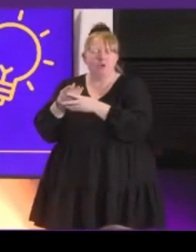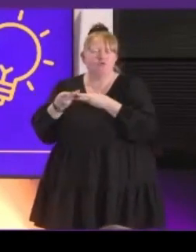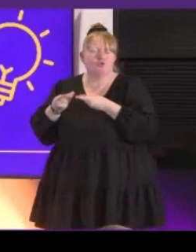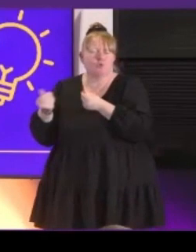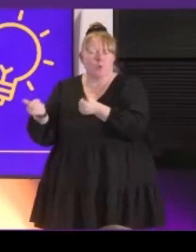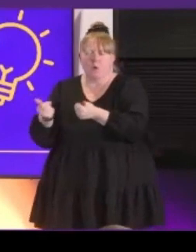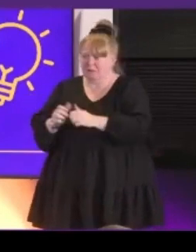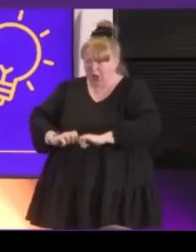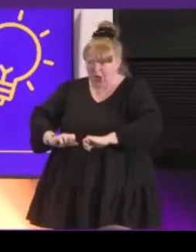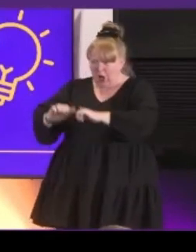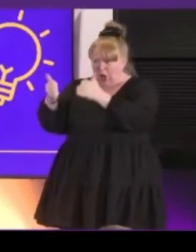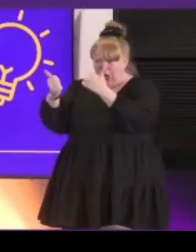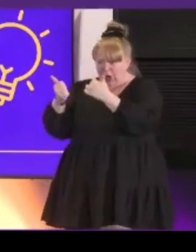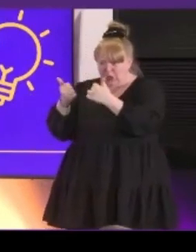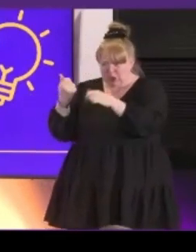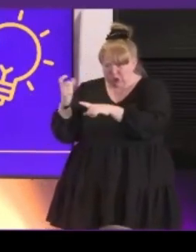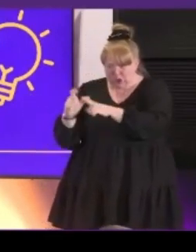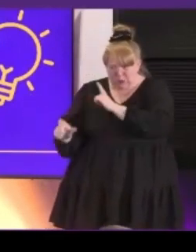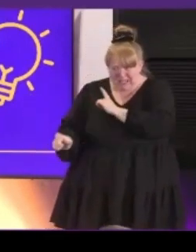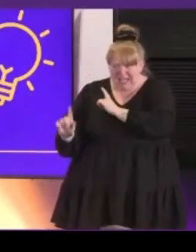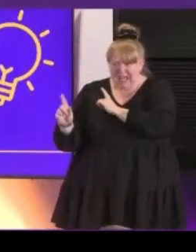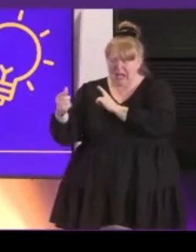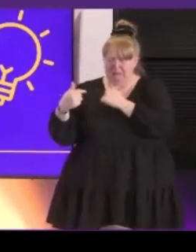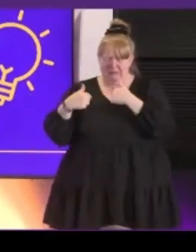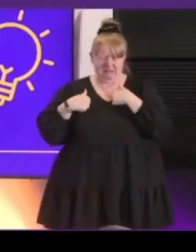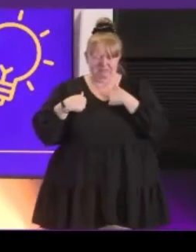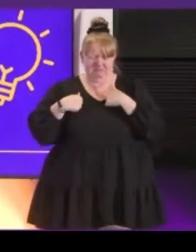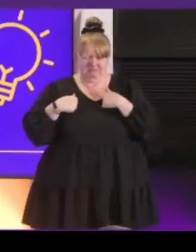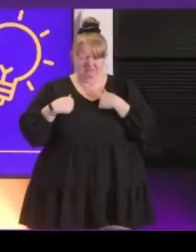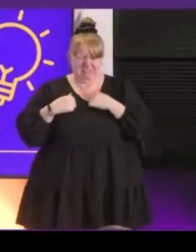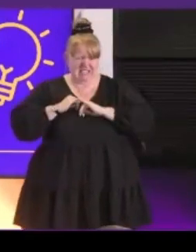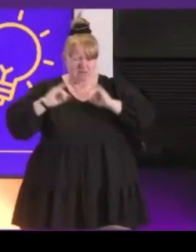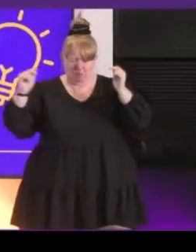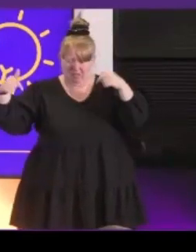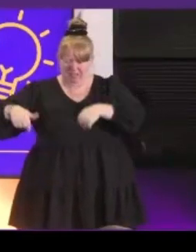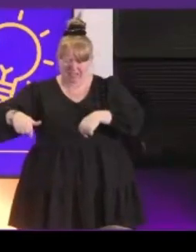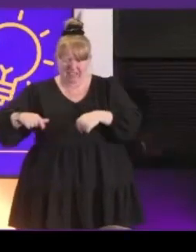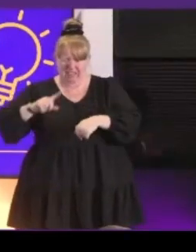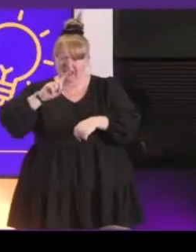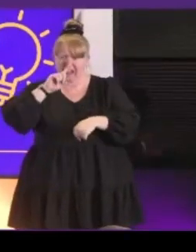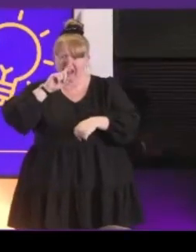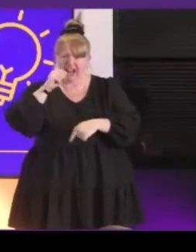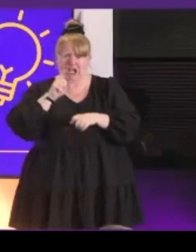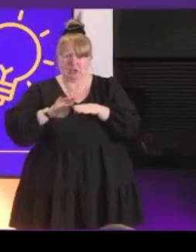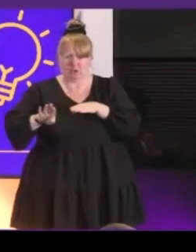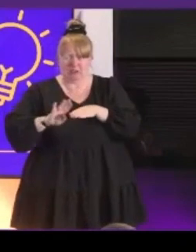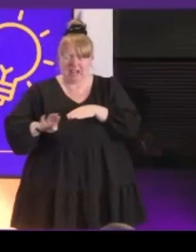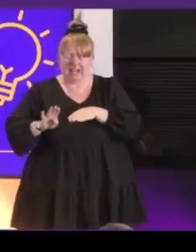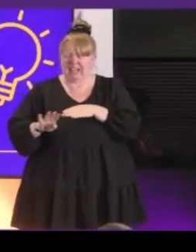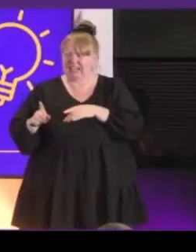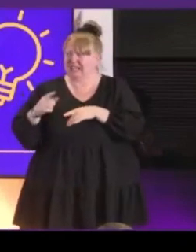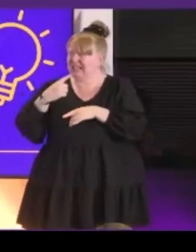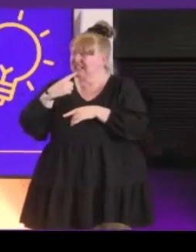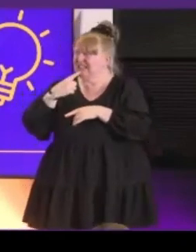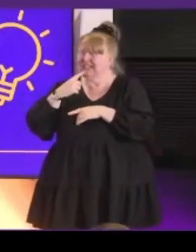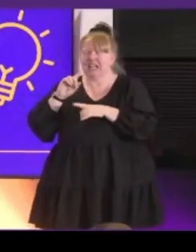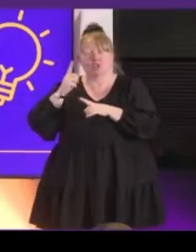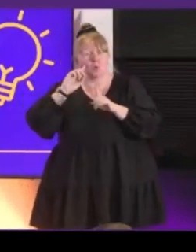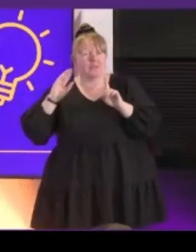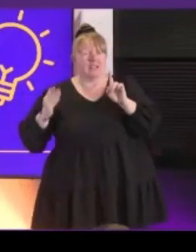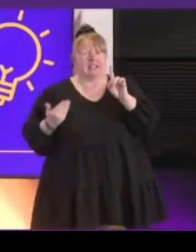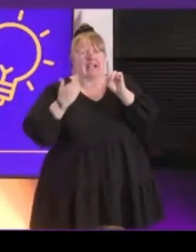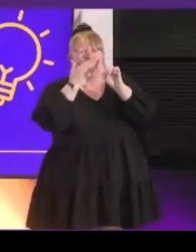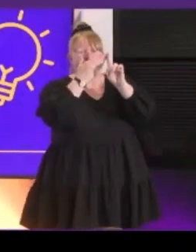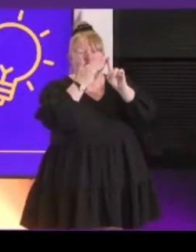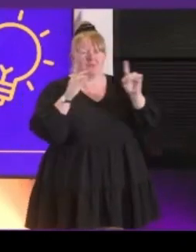doing it, but it's terrible here. Like, I can't take my training. And it's like, it just pulls the rug out from what like the North Star that they're aiming for. So